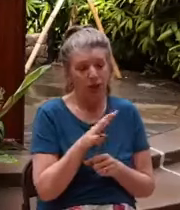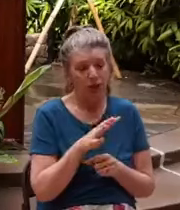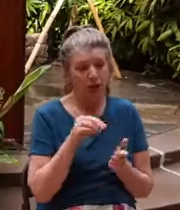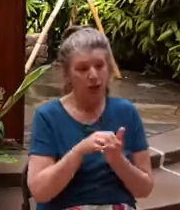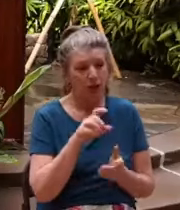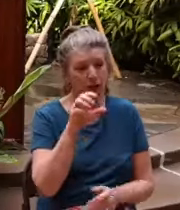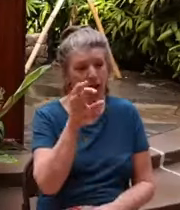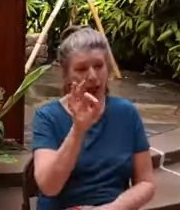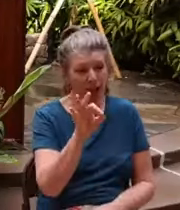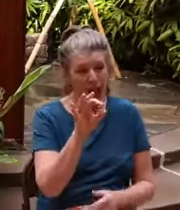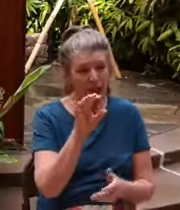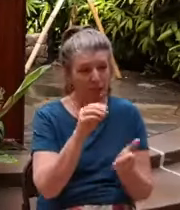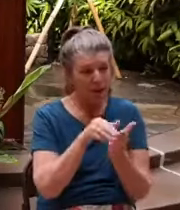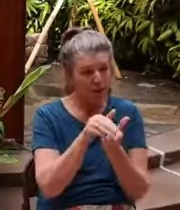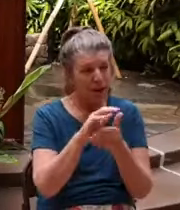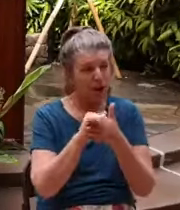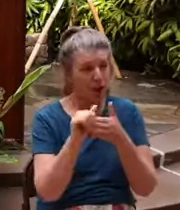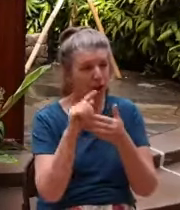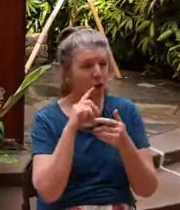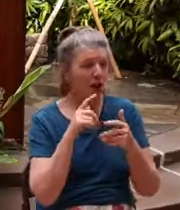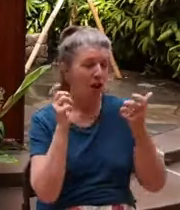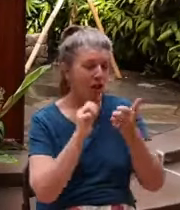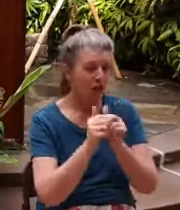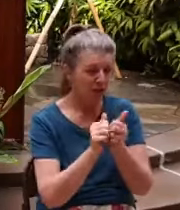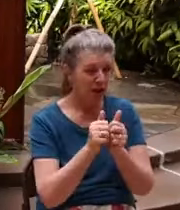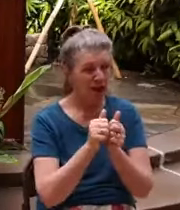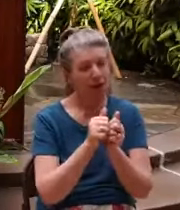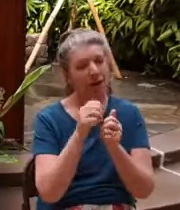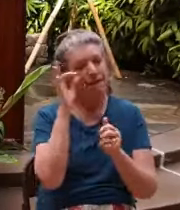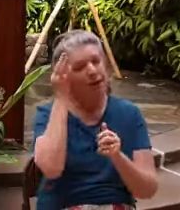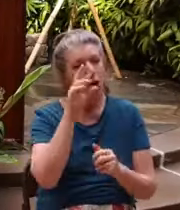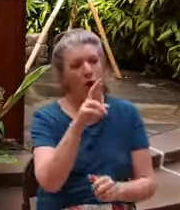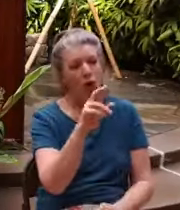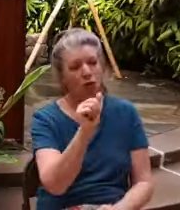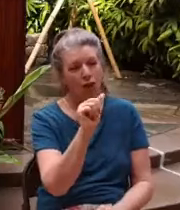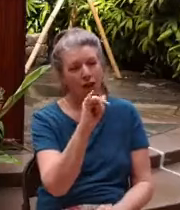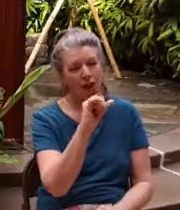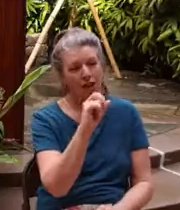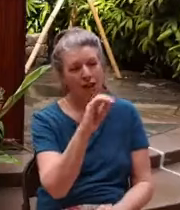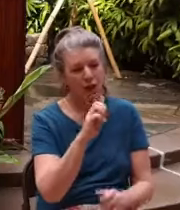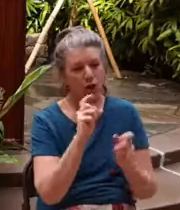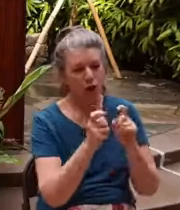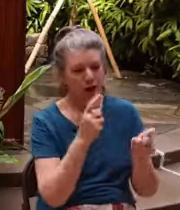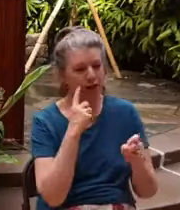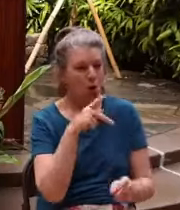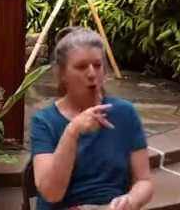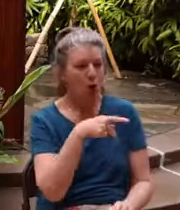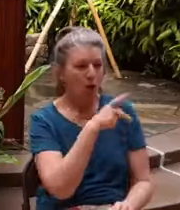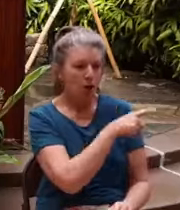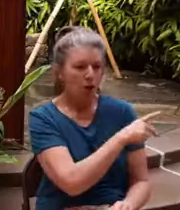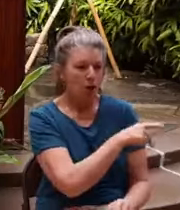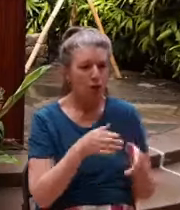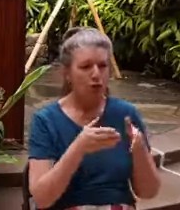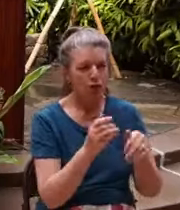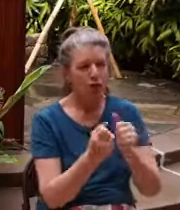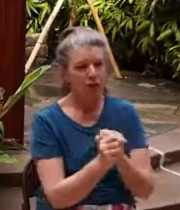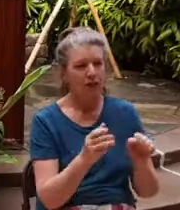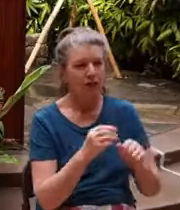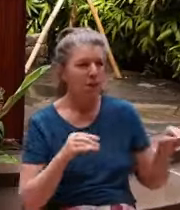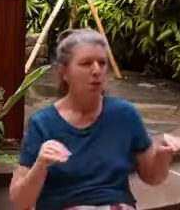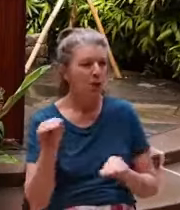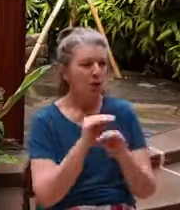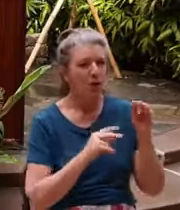the highly competitive federal raise grant for our Poipu Road Safety and Mobility Project.